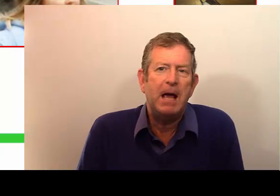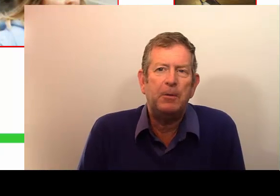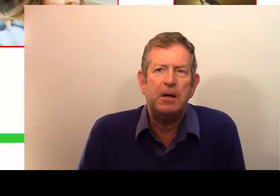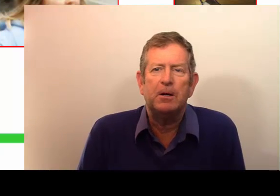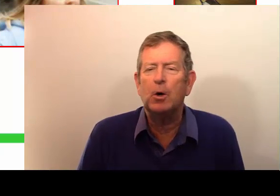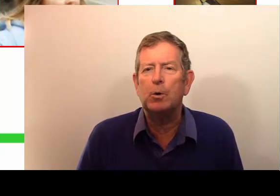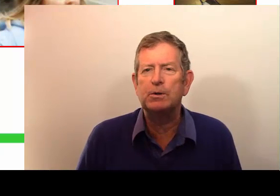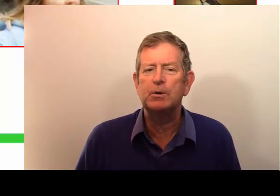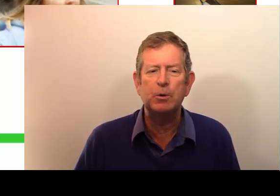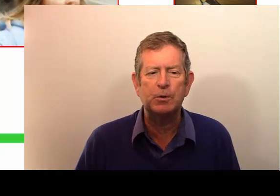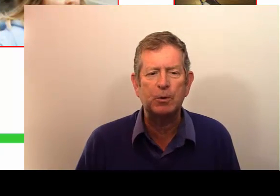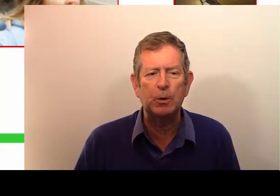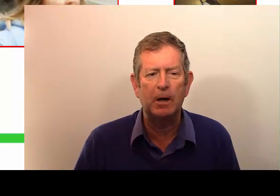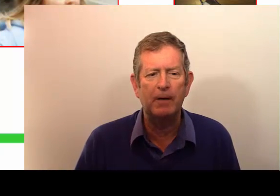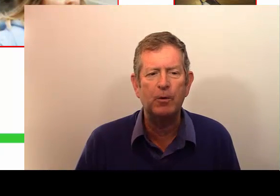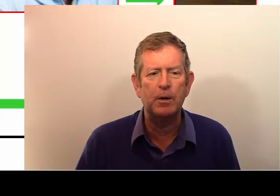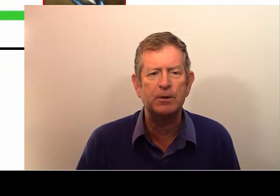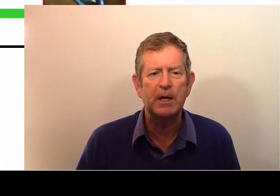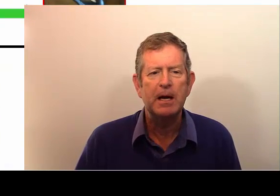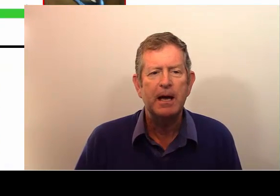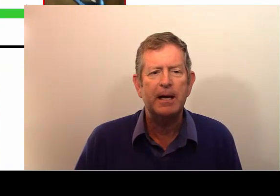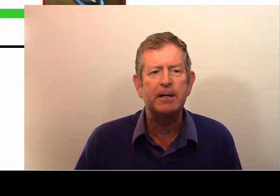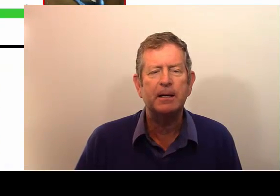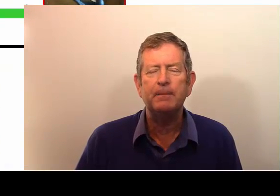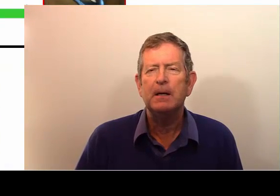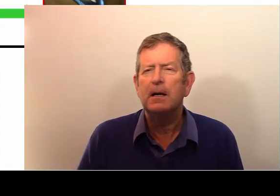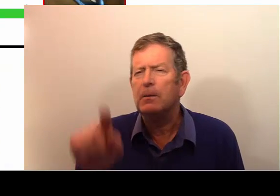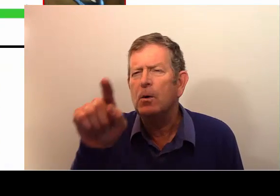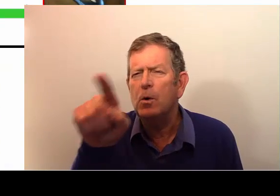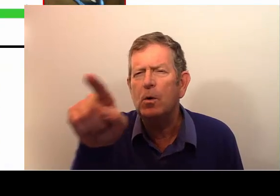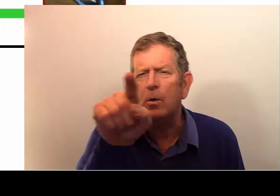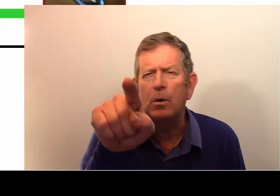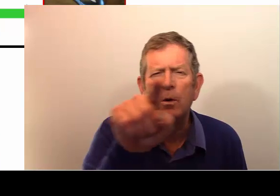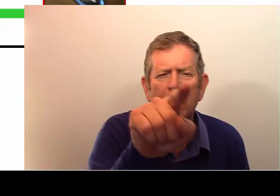Right. Kathy goes to school, of course. And